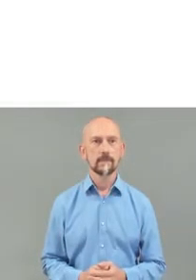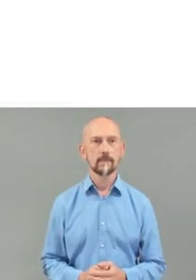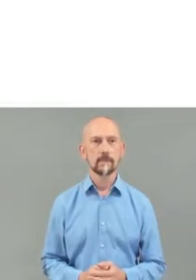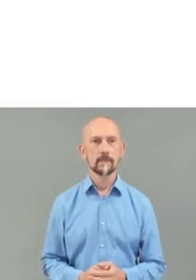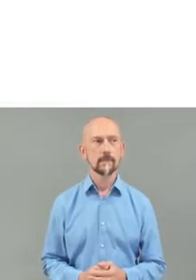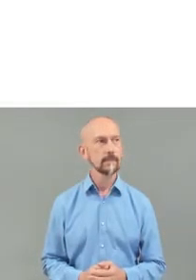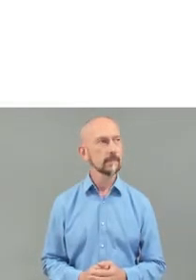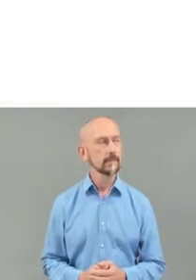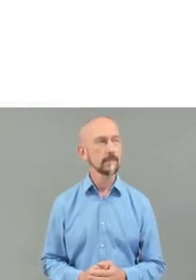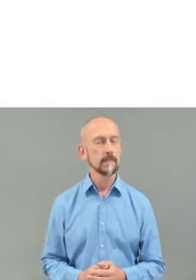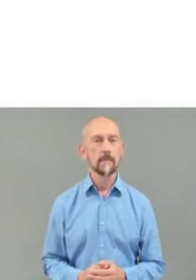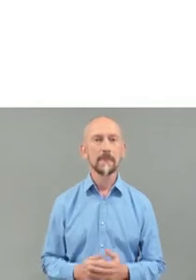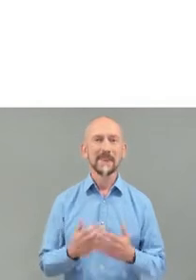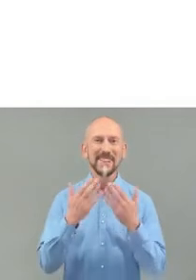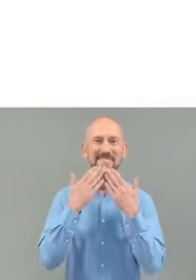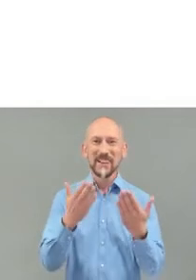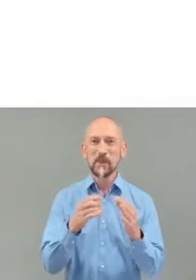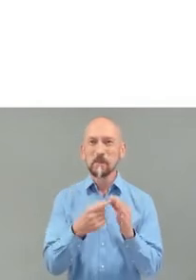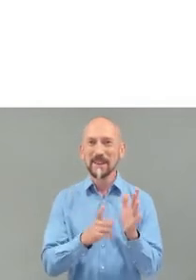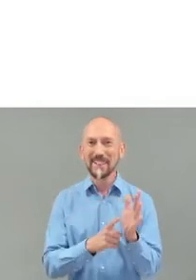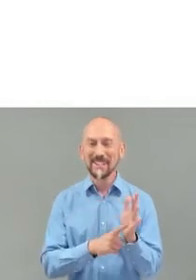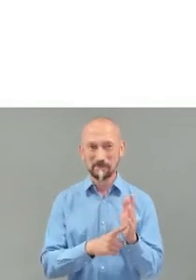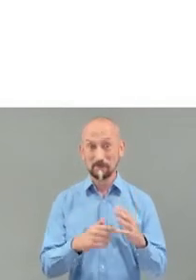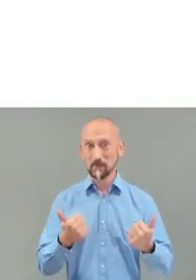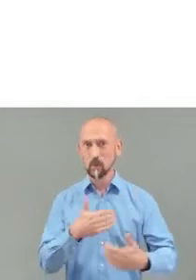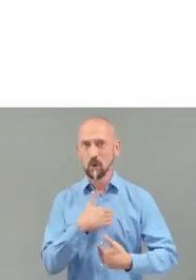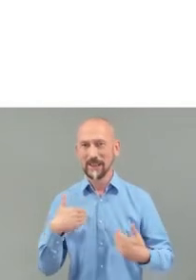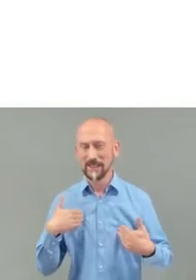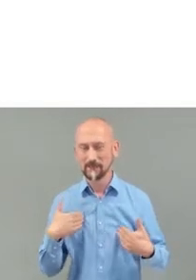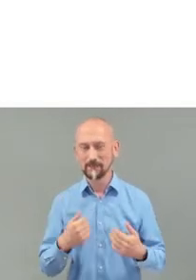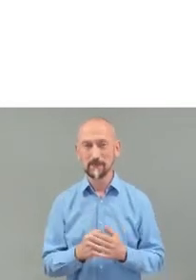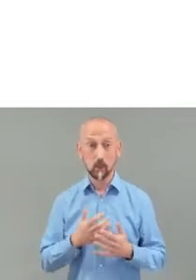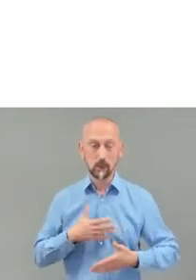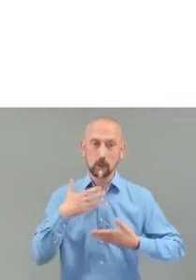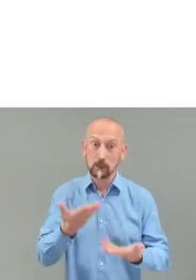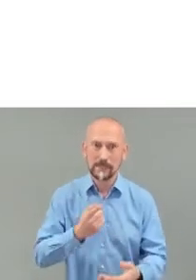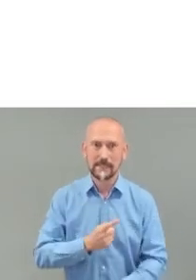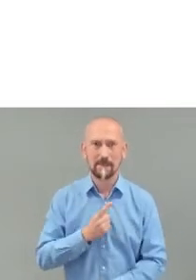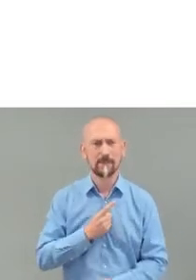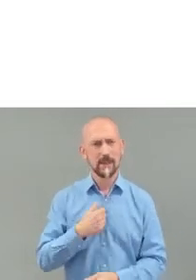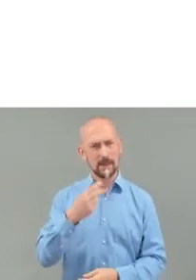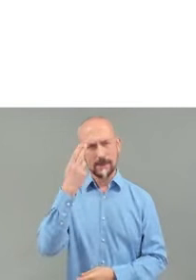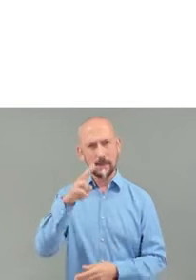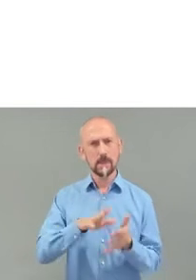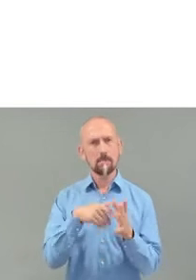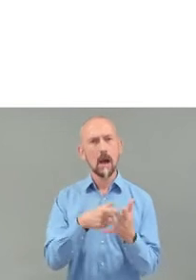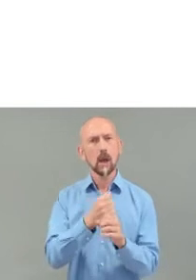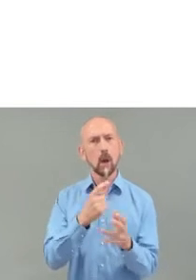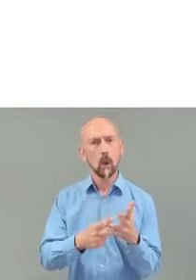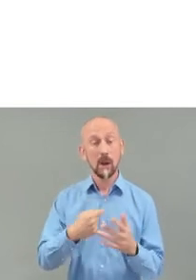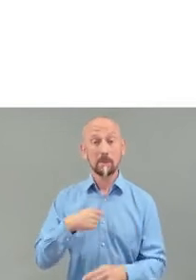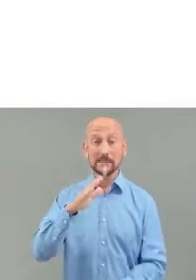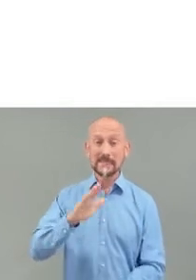Thanks, Bill, and good morning, everybody. So let me formally introduce myself. My name's Margot, and I'm the South East